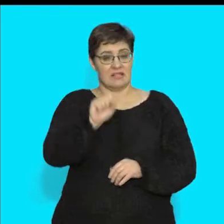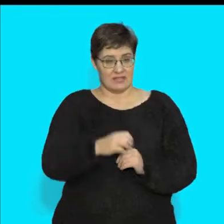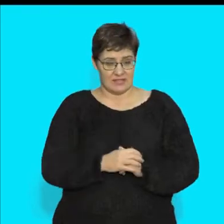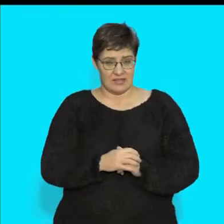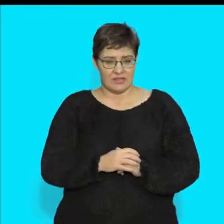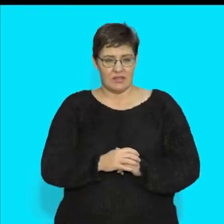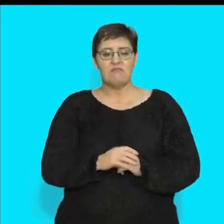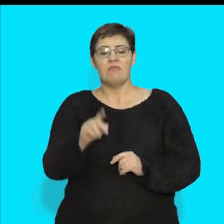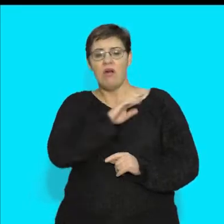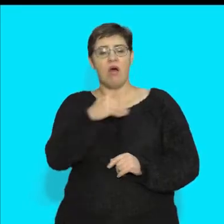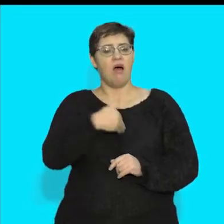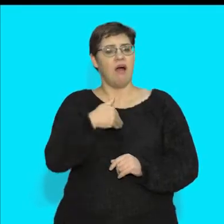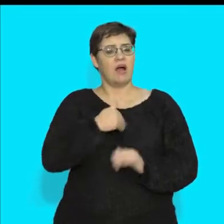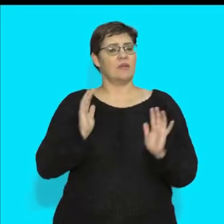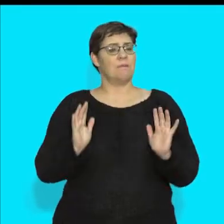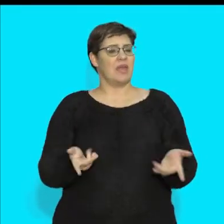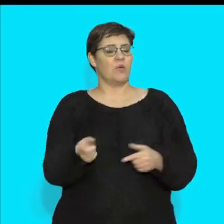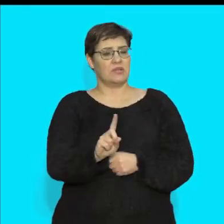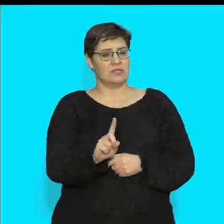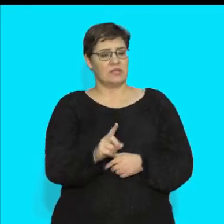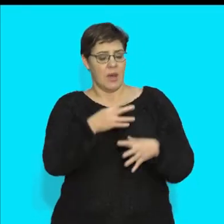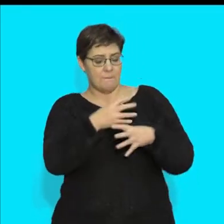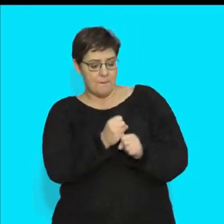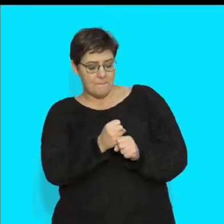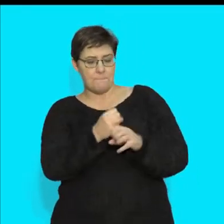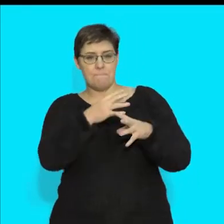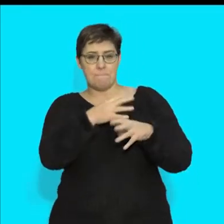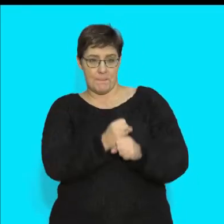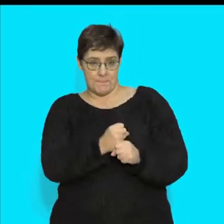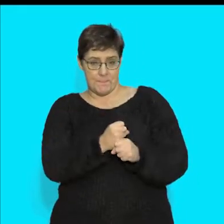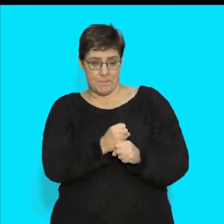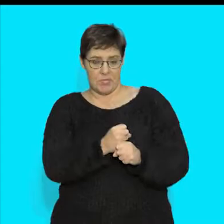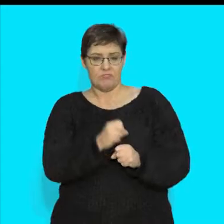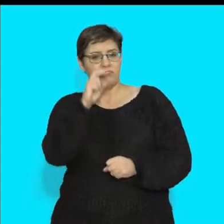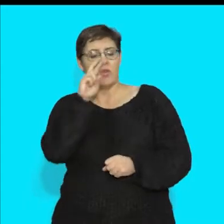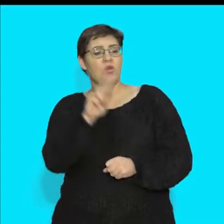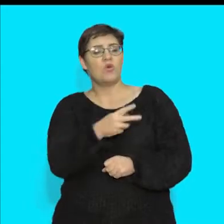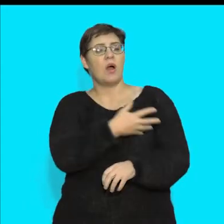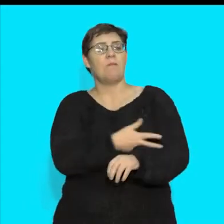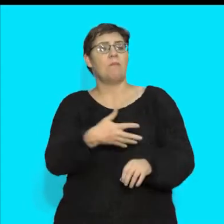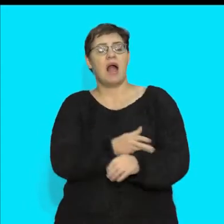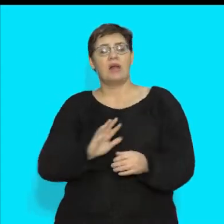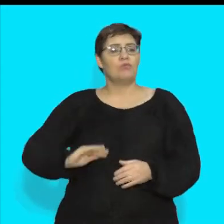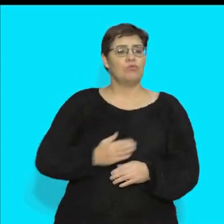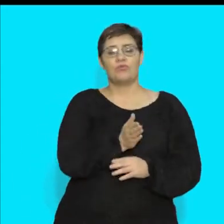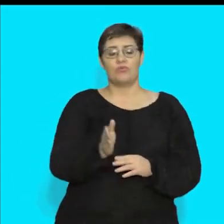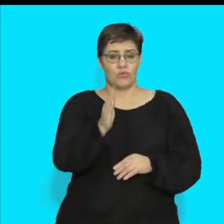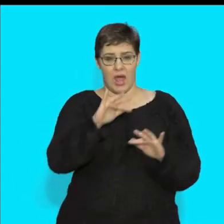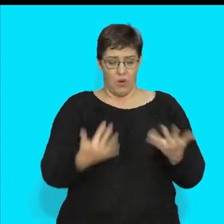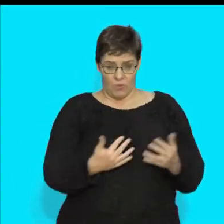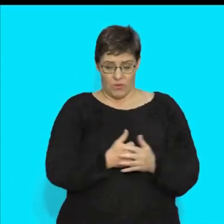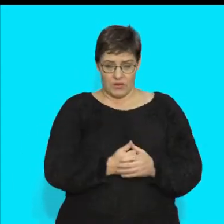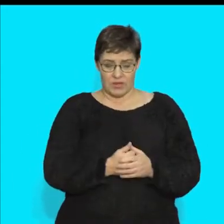vessels. And as I say to you, all that the heart is a pumping mechanism. We looked at how the blood